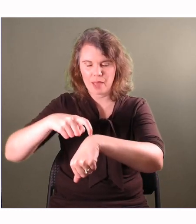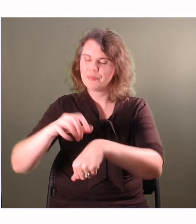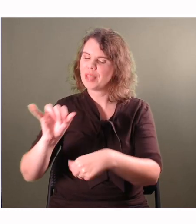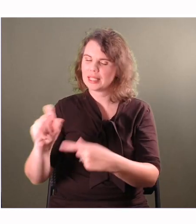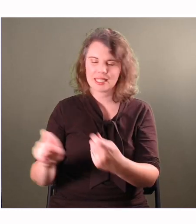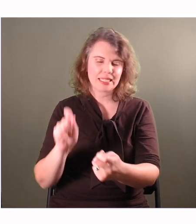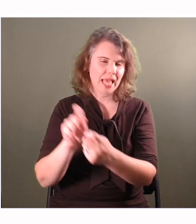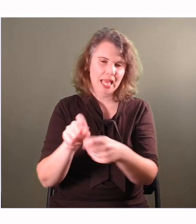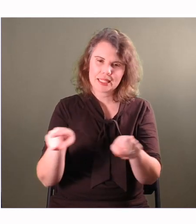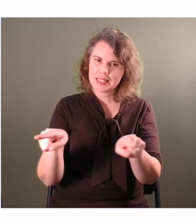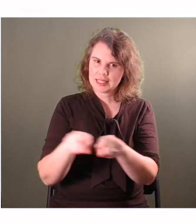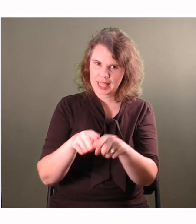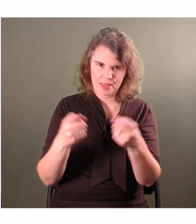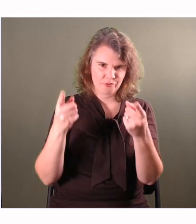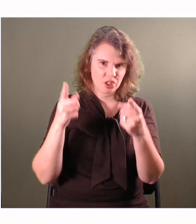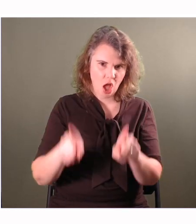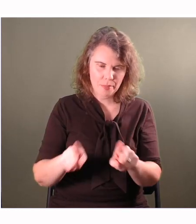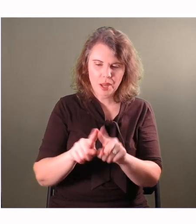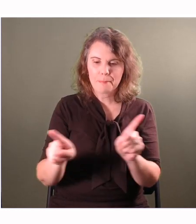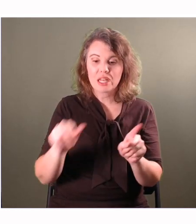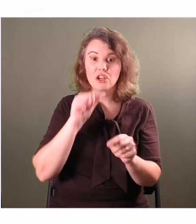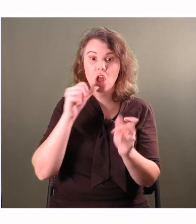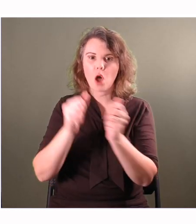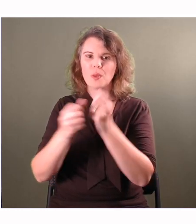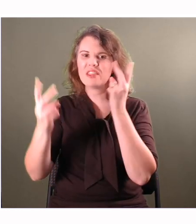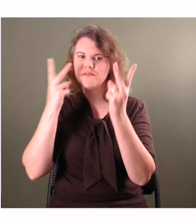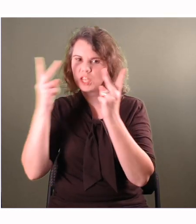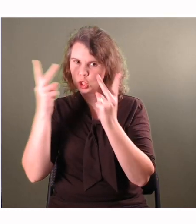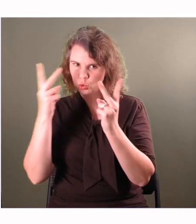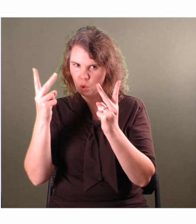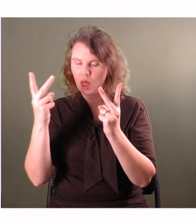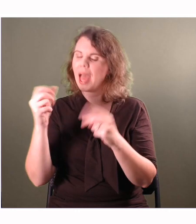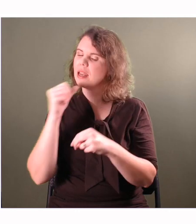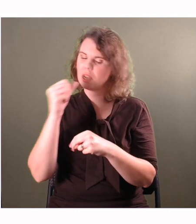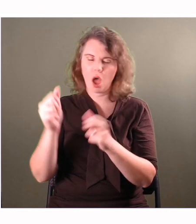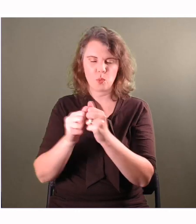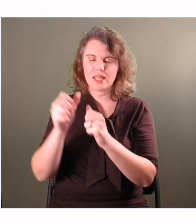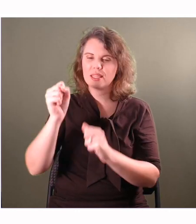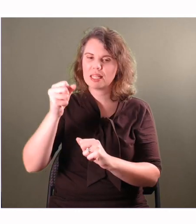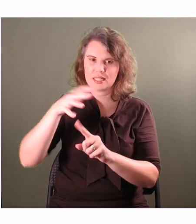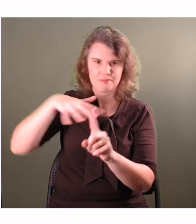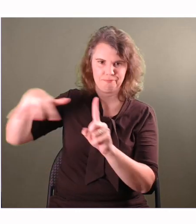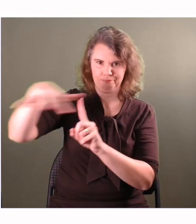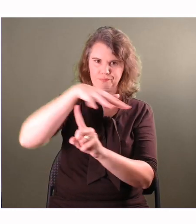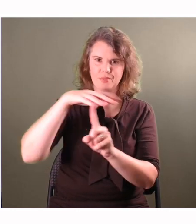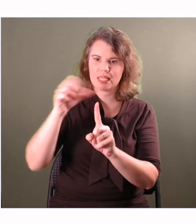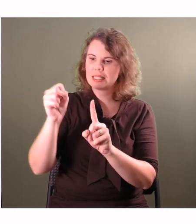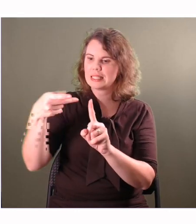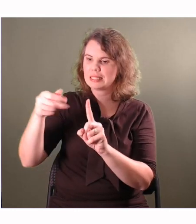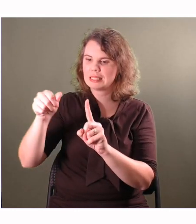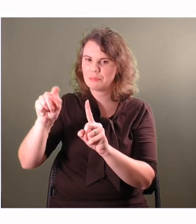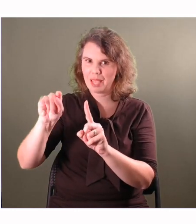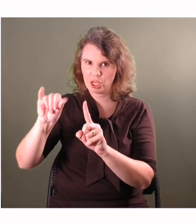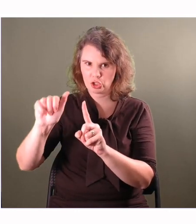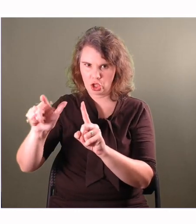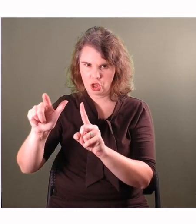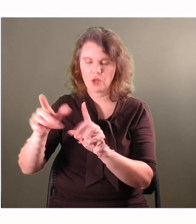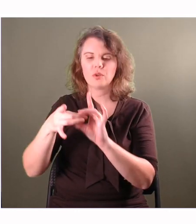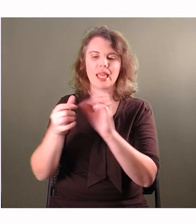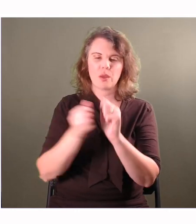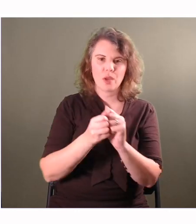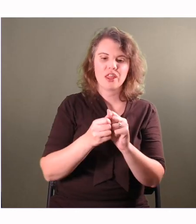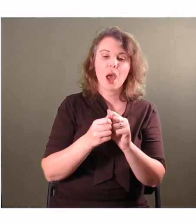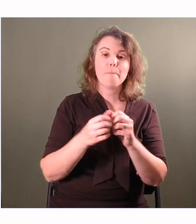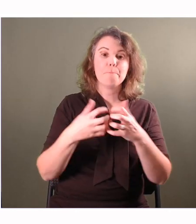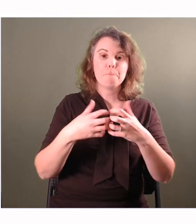visual search, this is exactly the same phenomenon, except not in visual and not in spatial things. It's